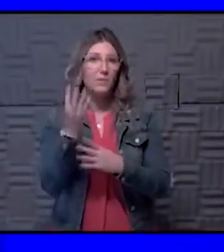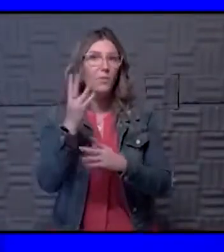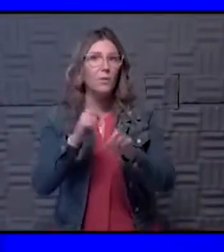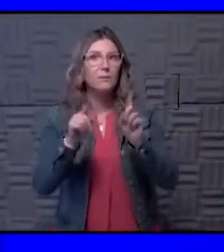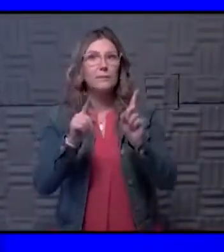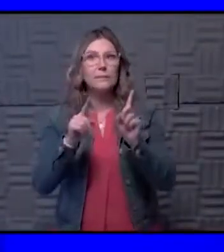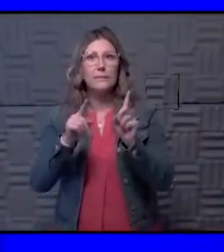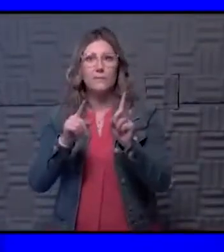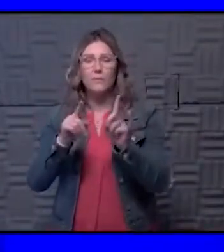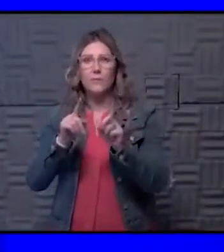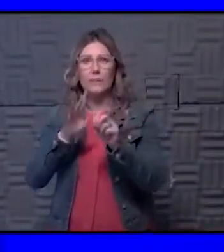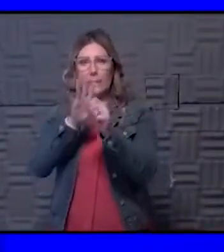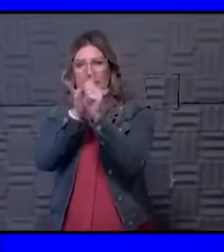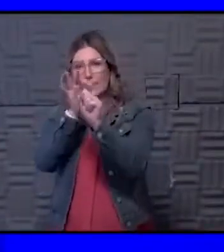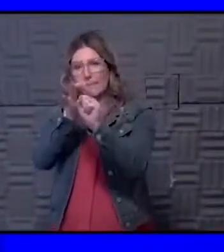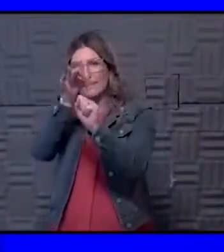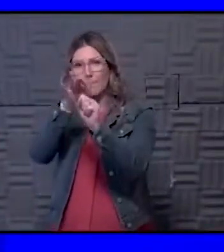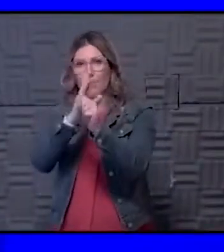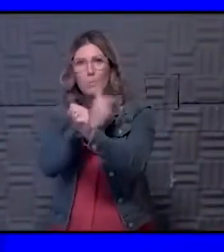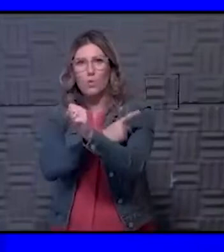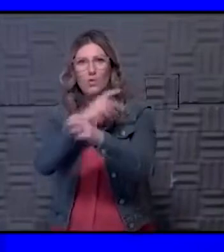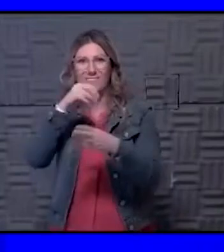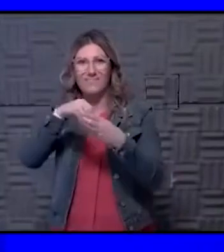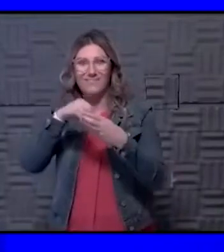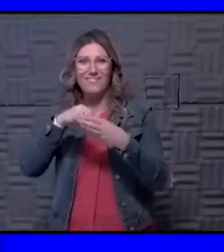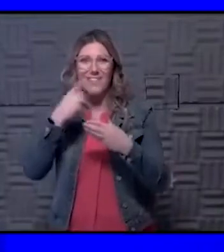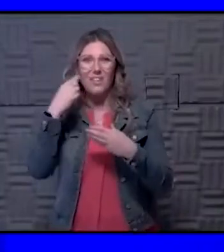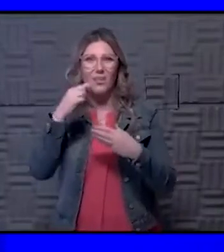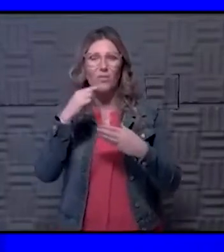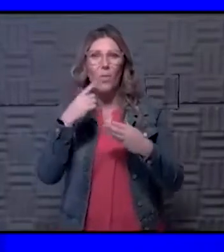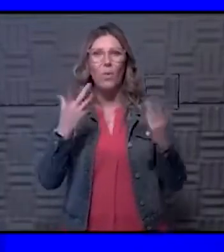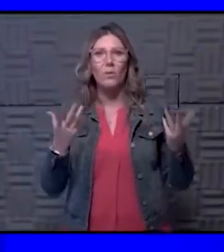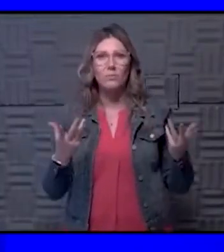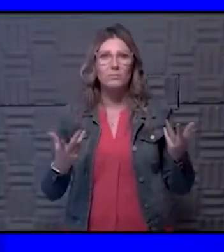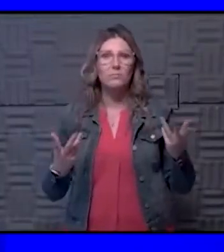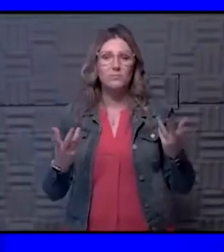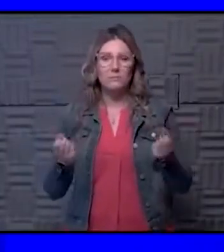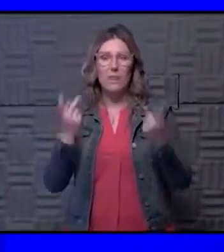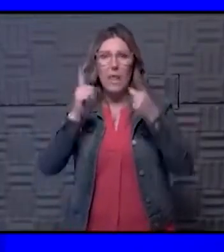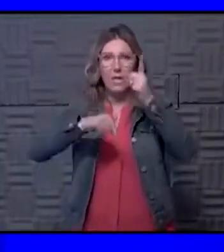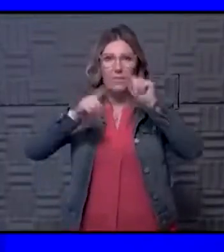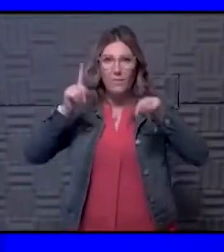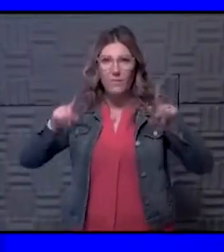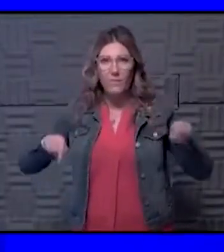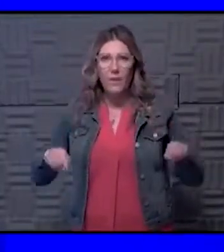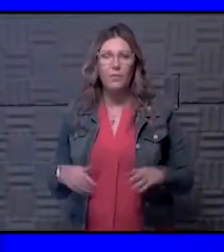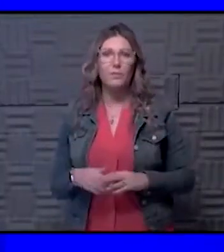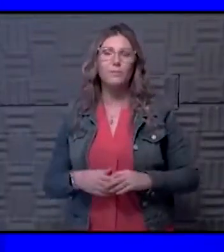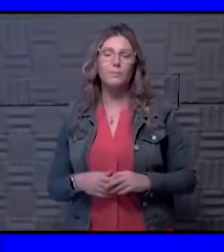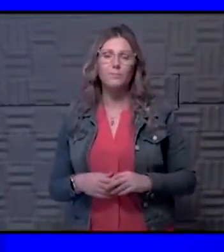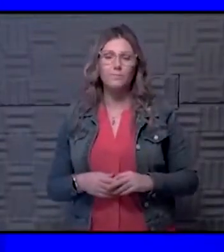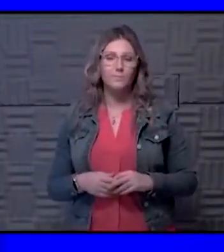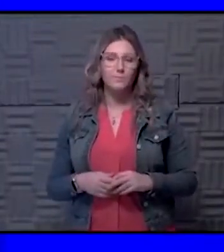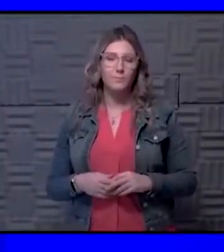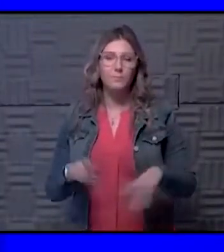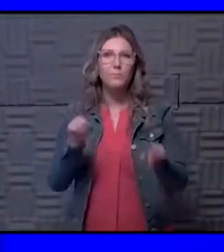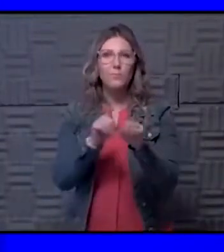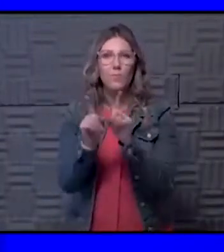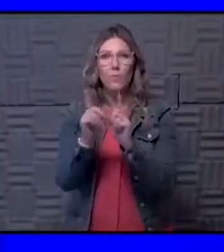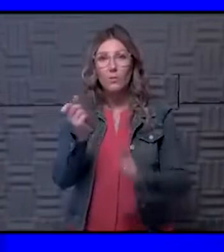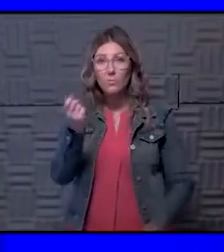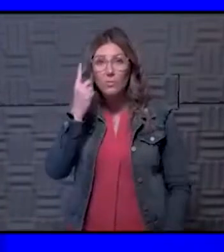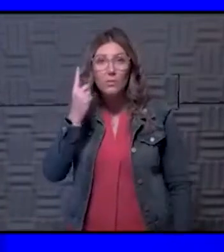proteins in these vaccines to account for a lot of these variants. But also understand that there